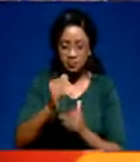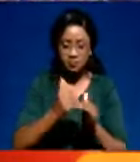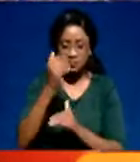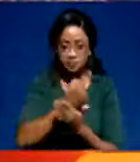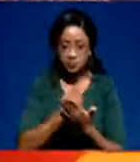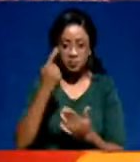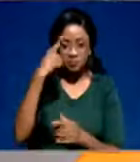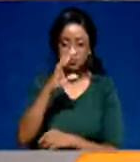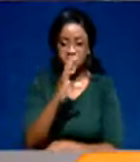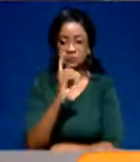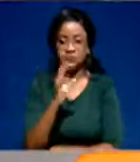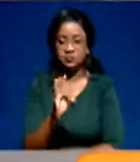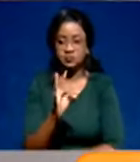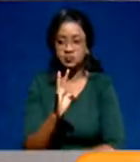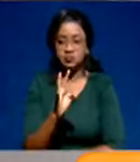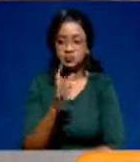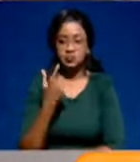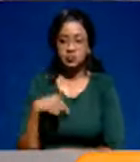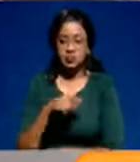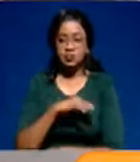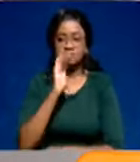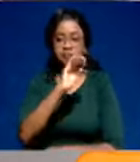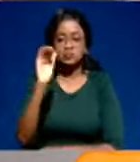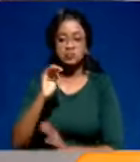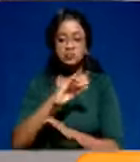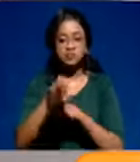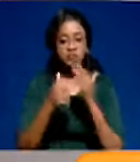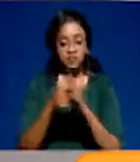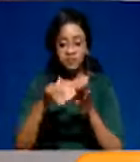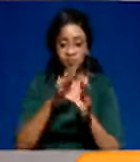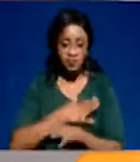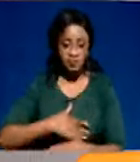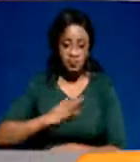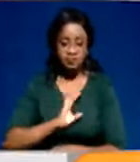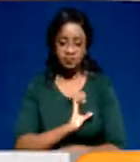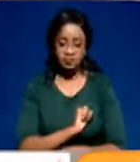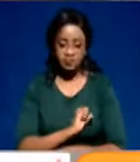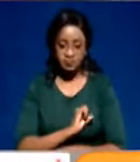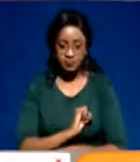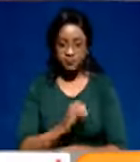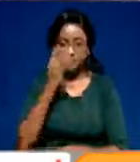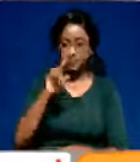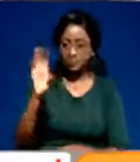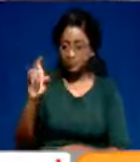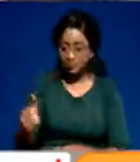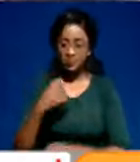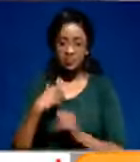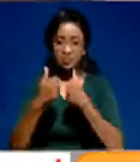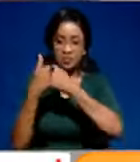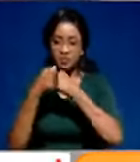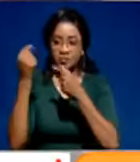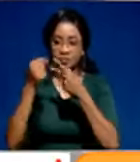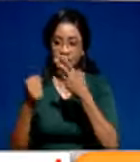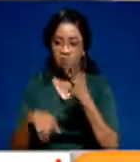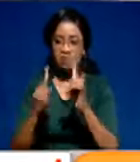NG CDF kitty. We have implored on all our members to bear with the executive when there are challenges here and there, but there is